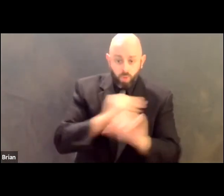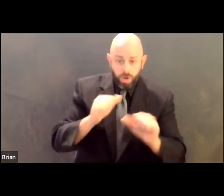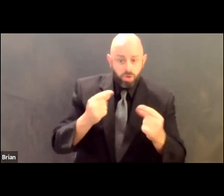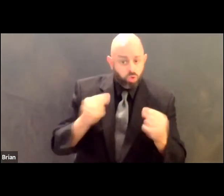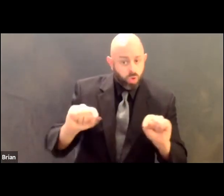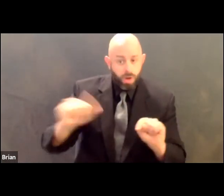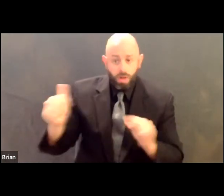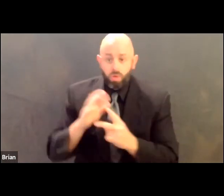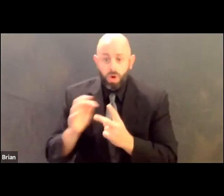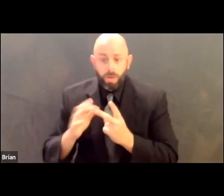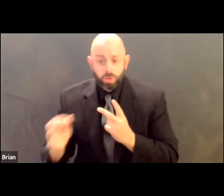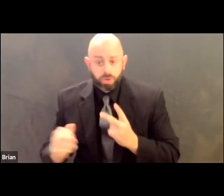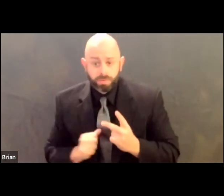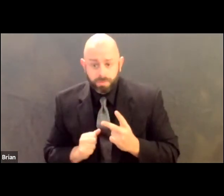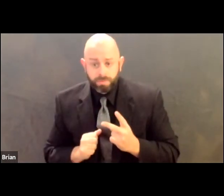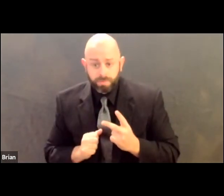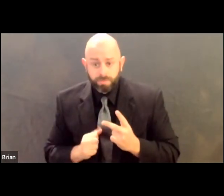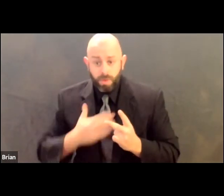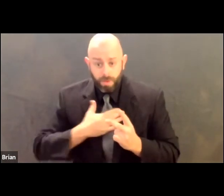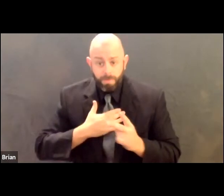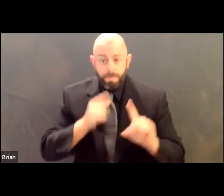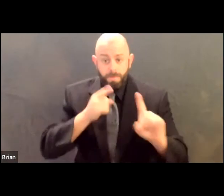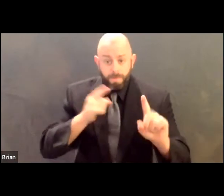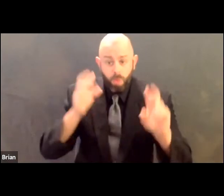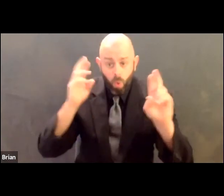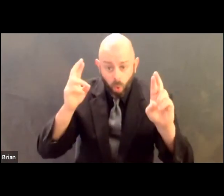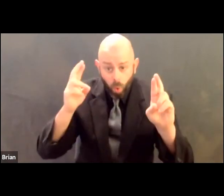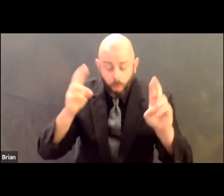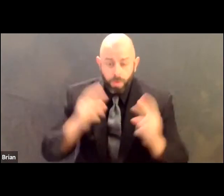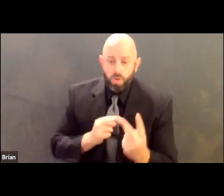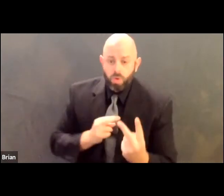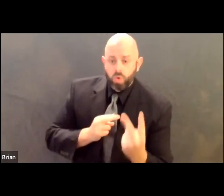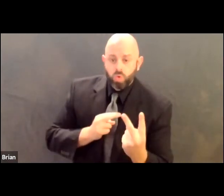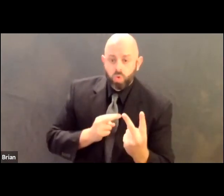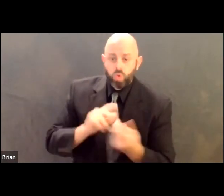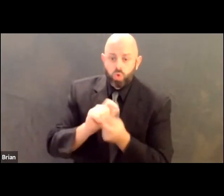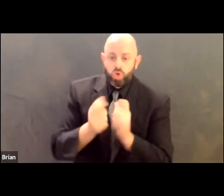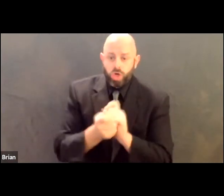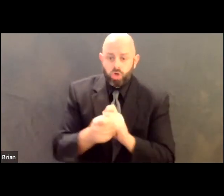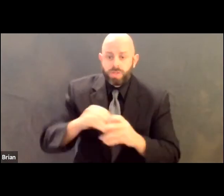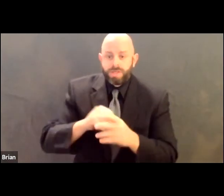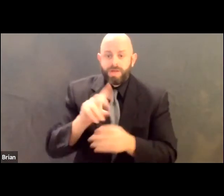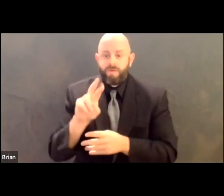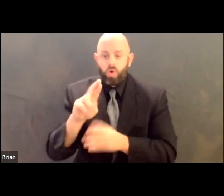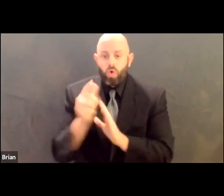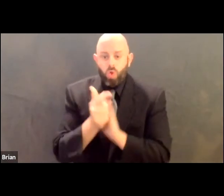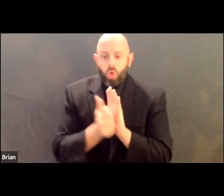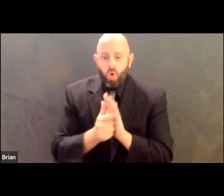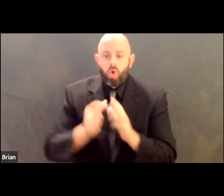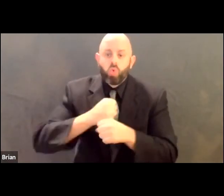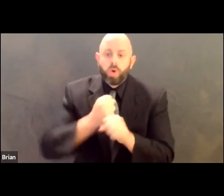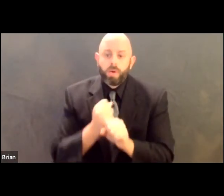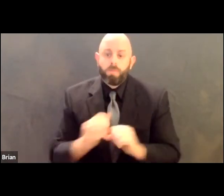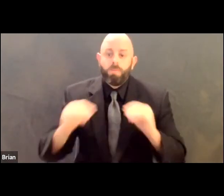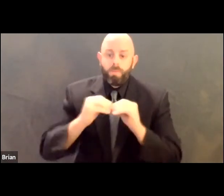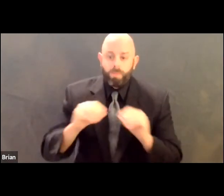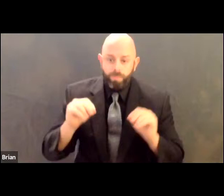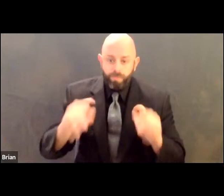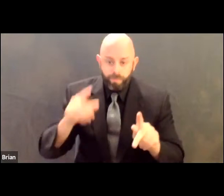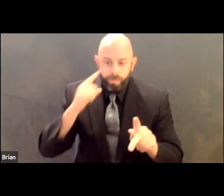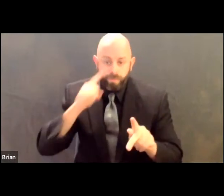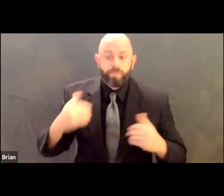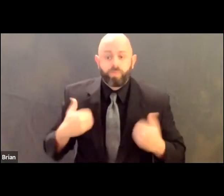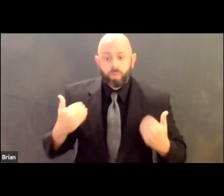option. My hope is that these two changes to the VR law are creating more opportunities for youth with